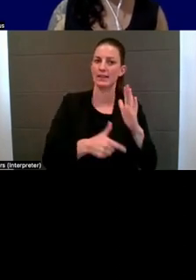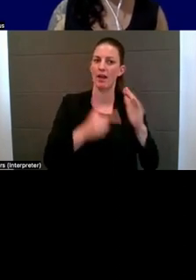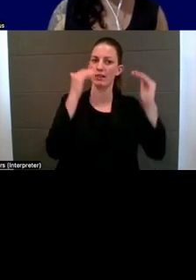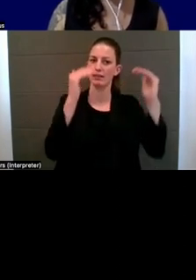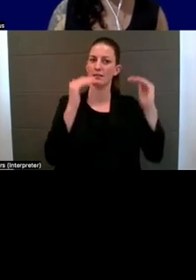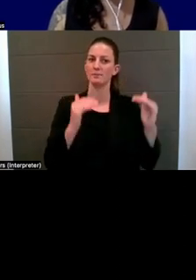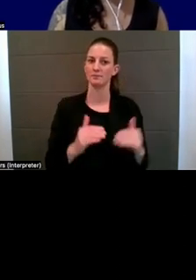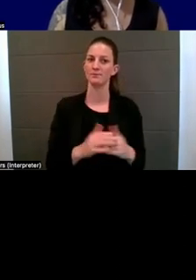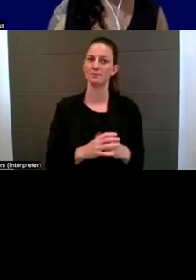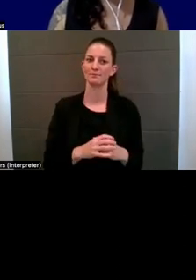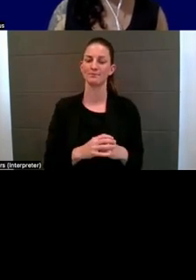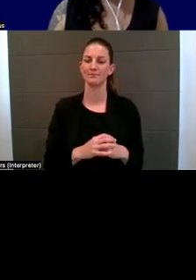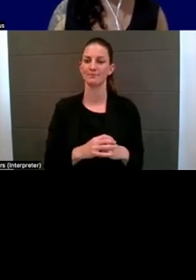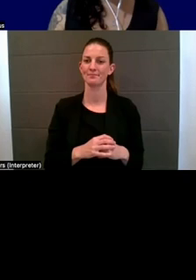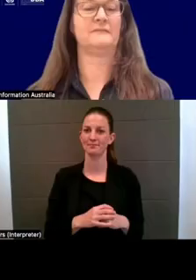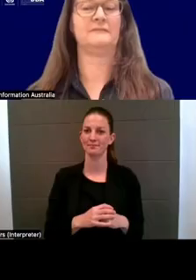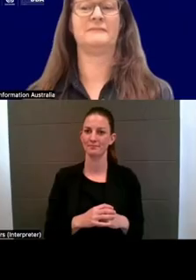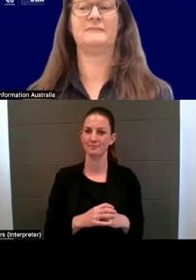There's some more there.